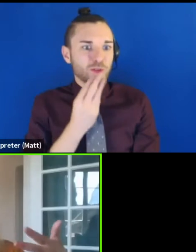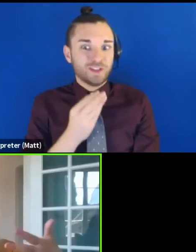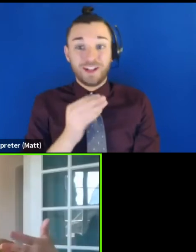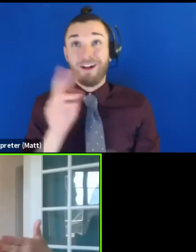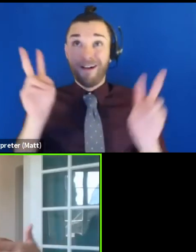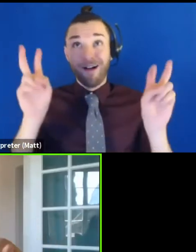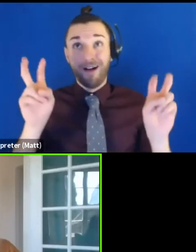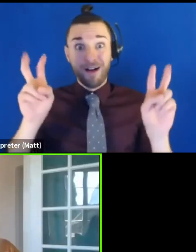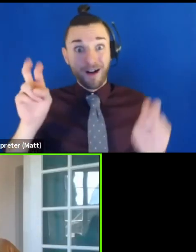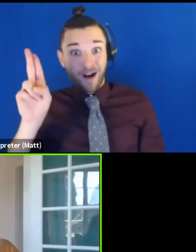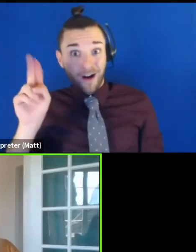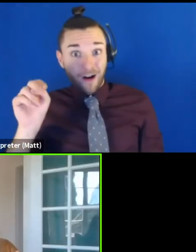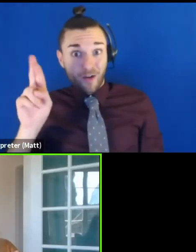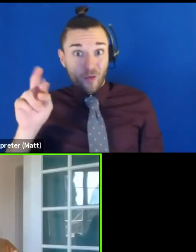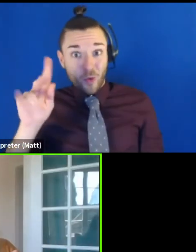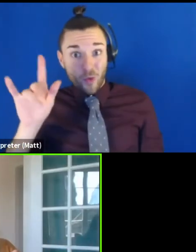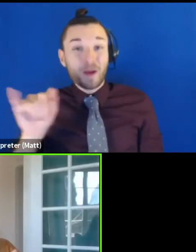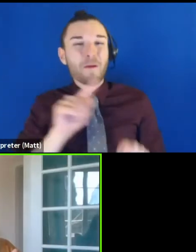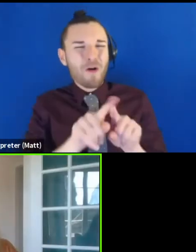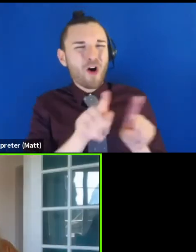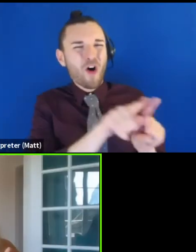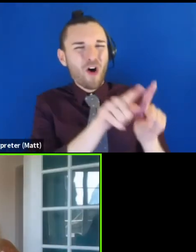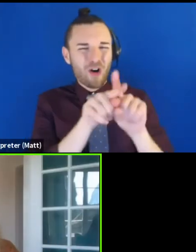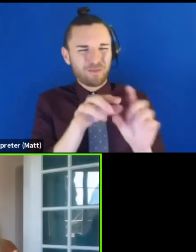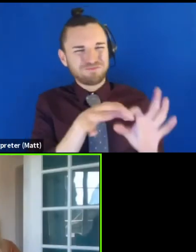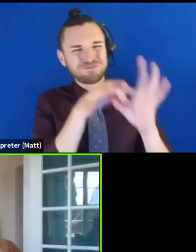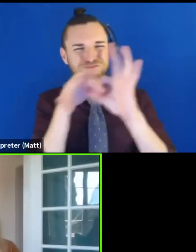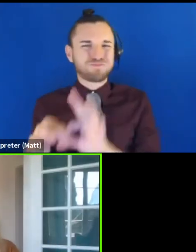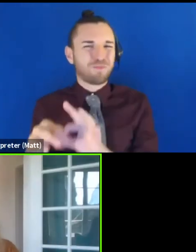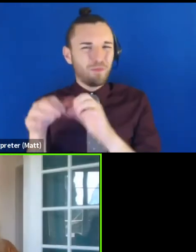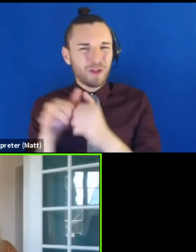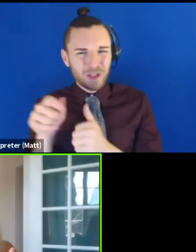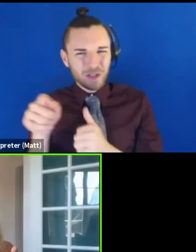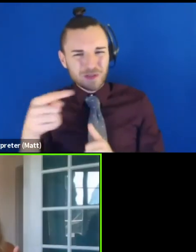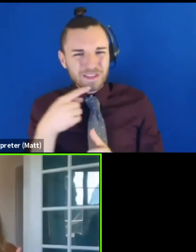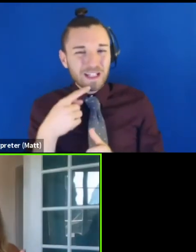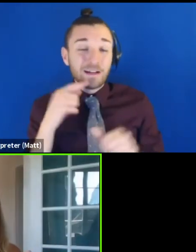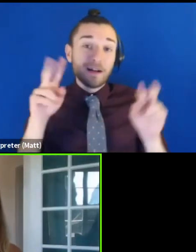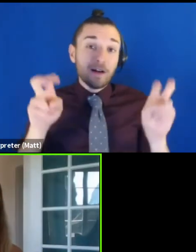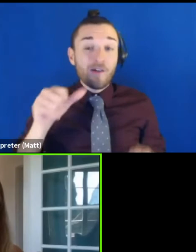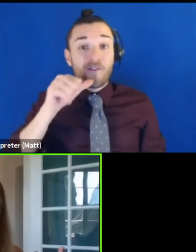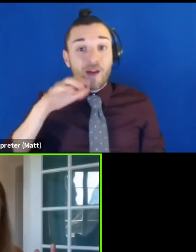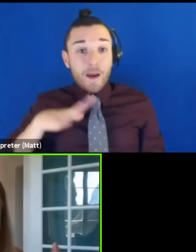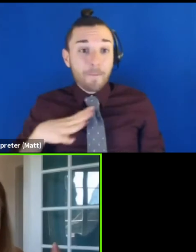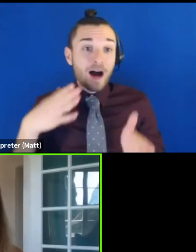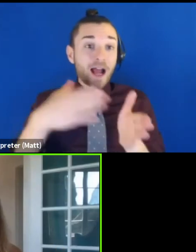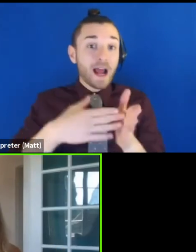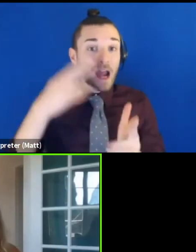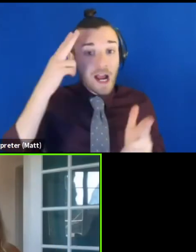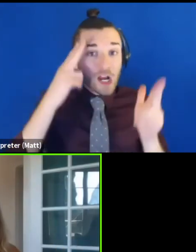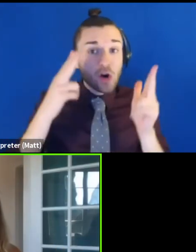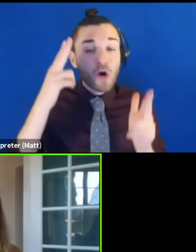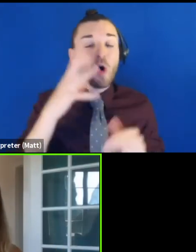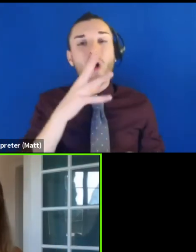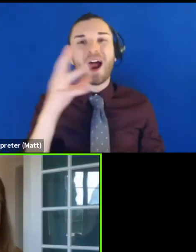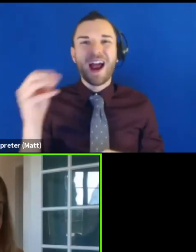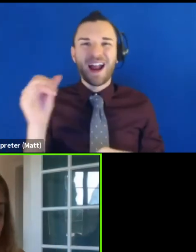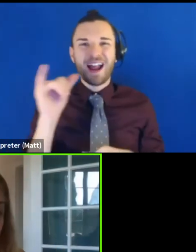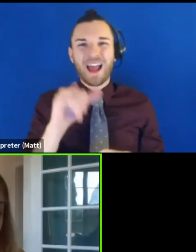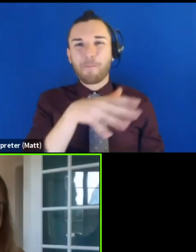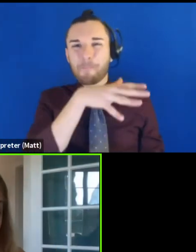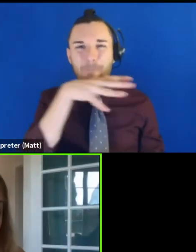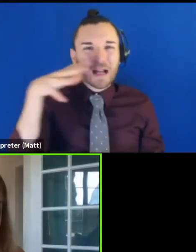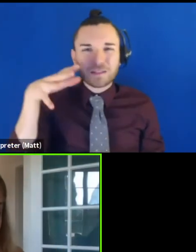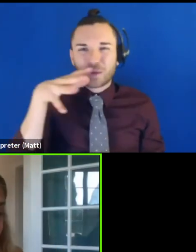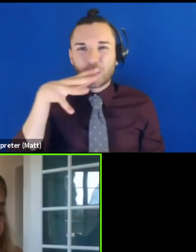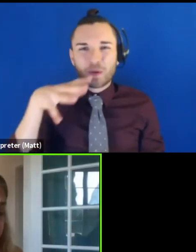but it sort of dovetails with this time of female anti-heroes and mess and the allowance for messy female